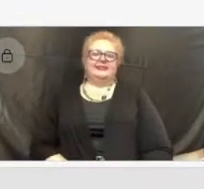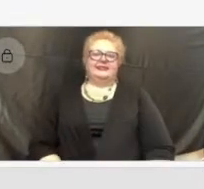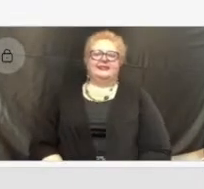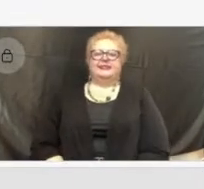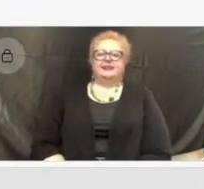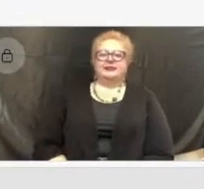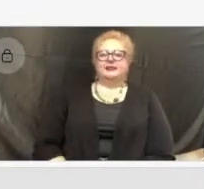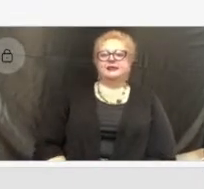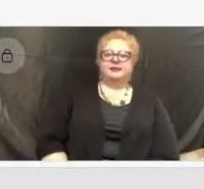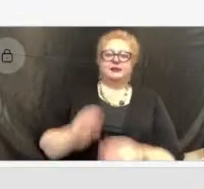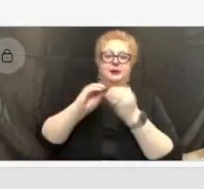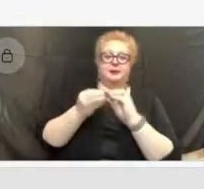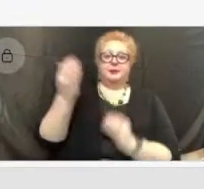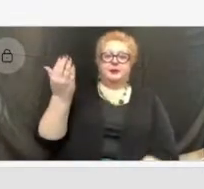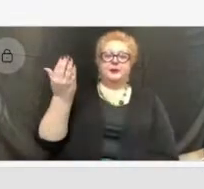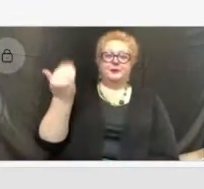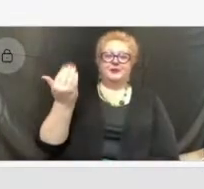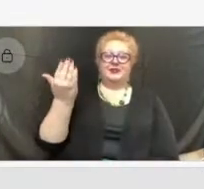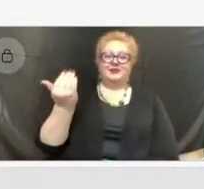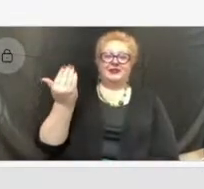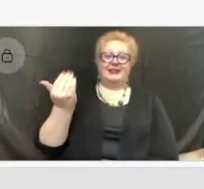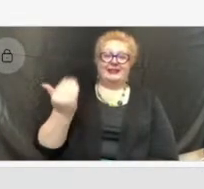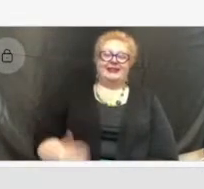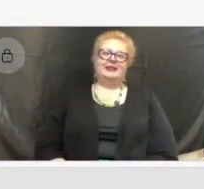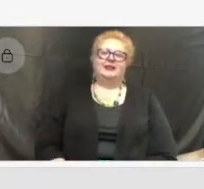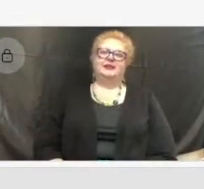Item 15.